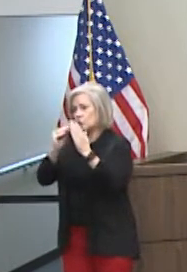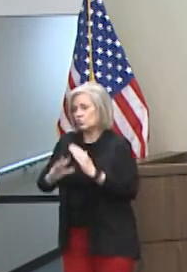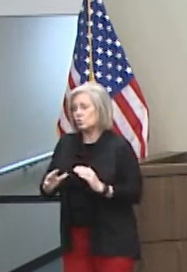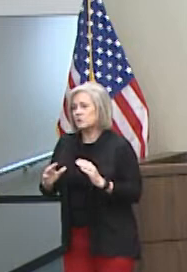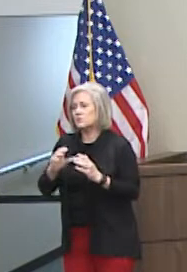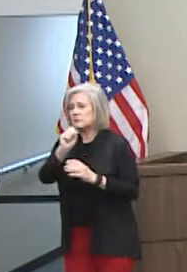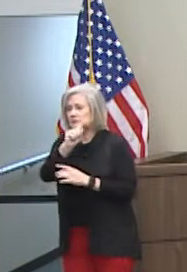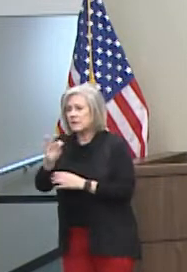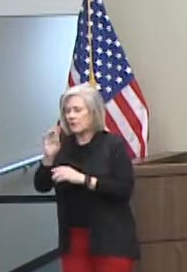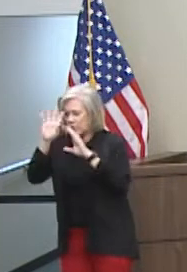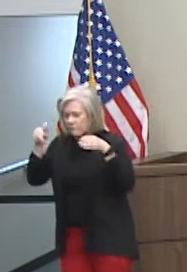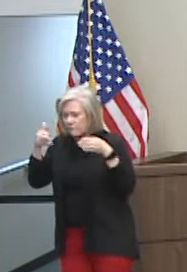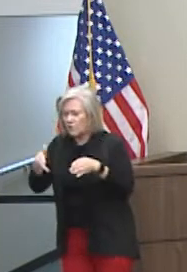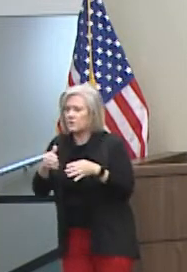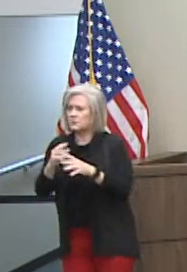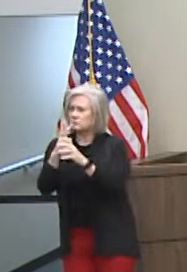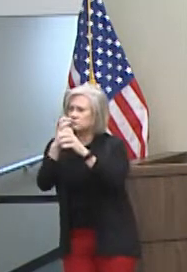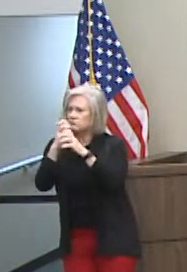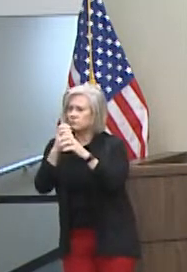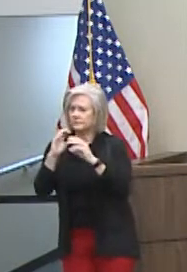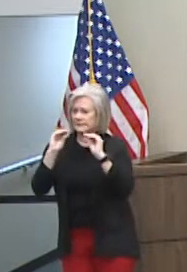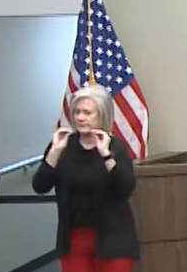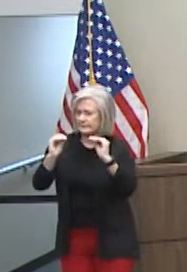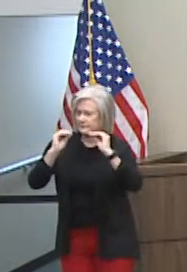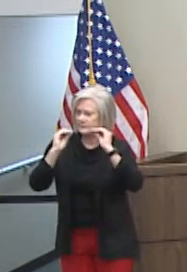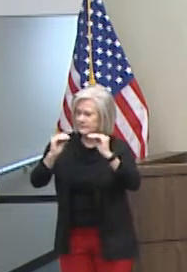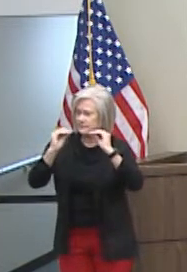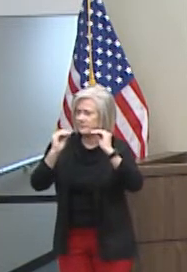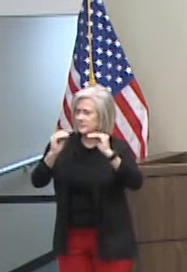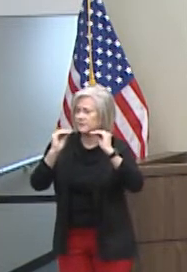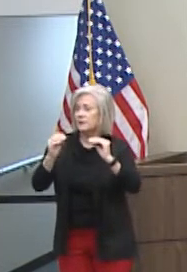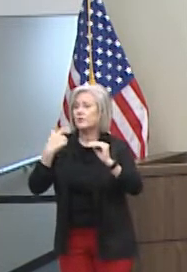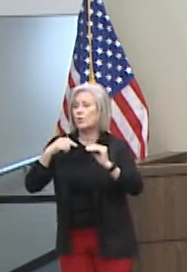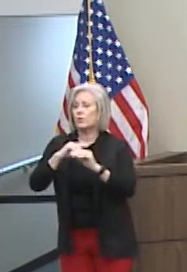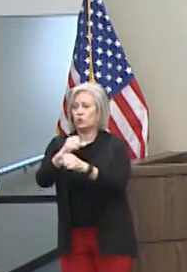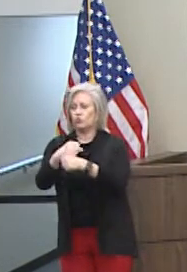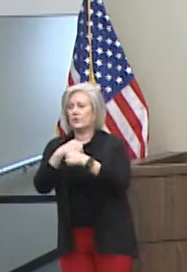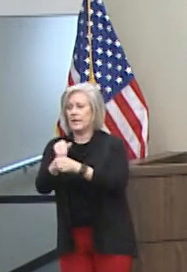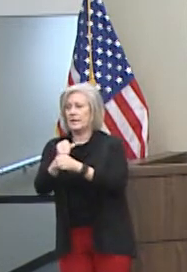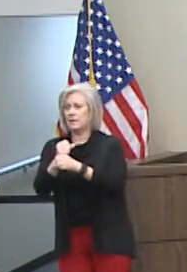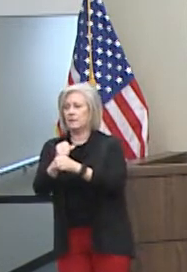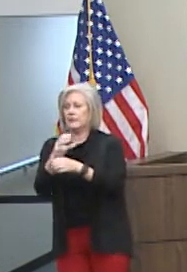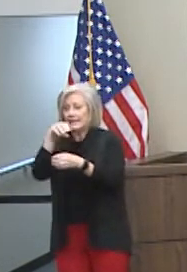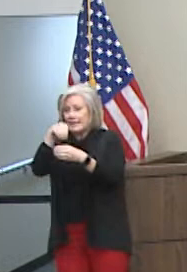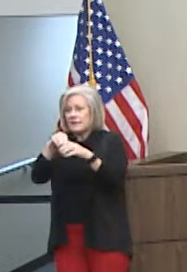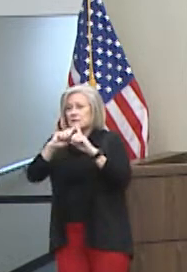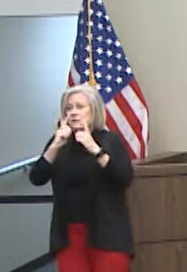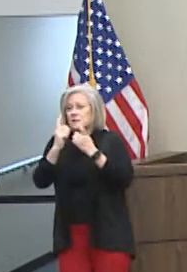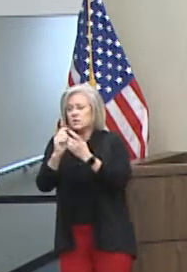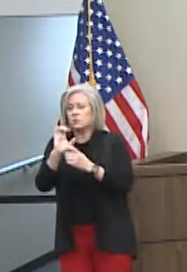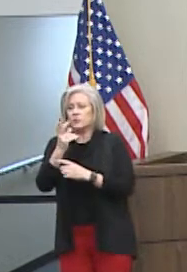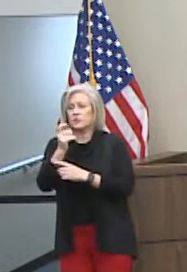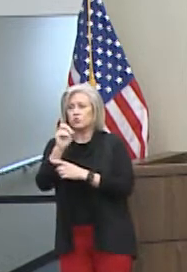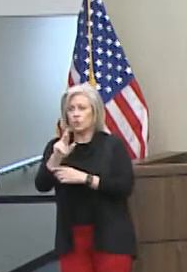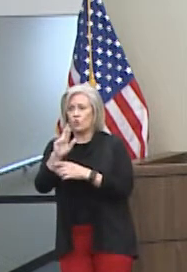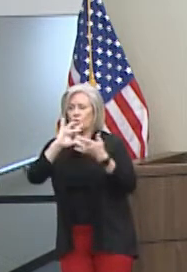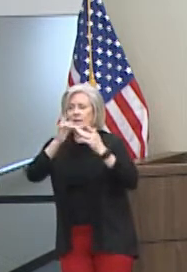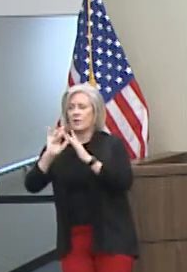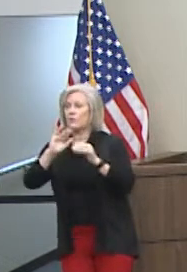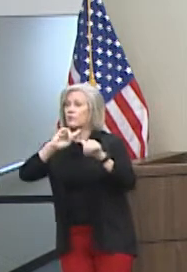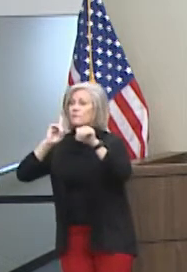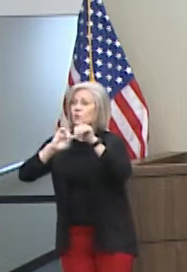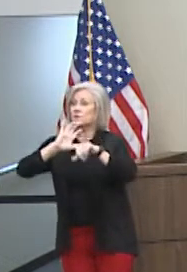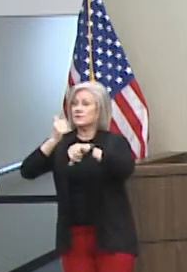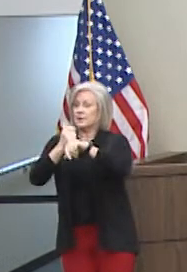focused on the rigor and quality of classroom instruction, and we created an in-district charter network, the first of its kind